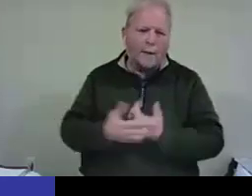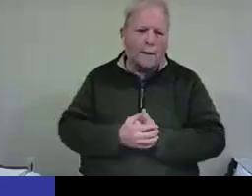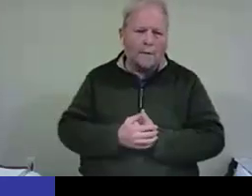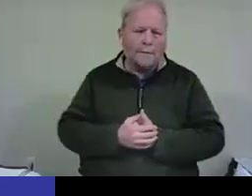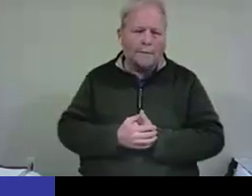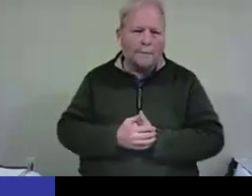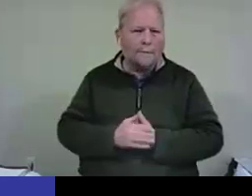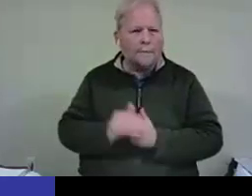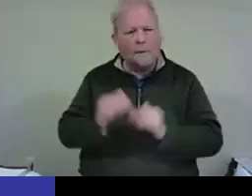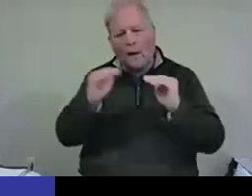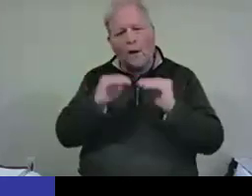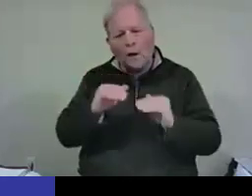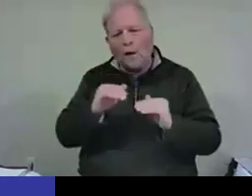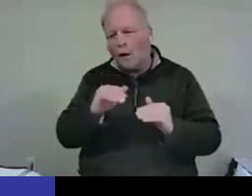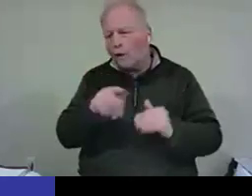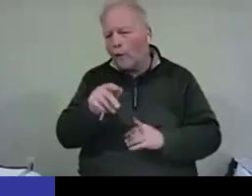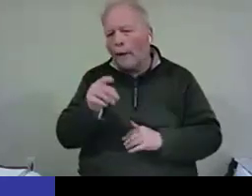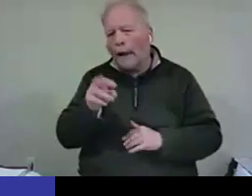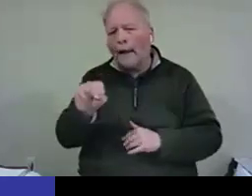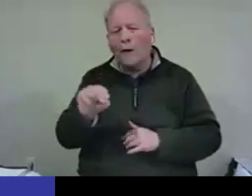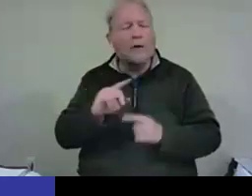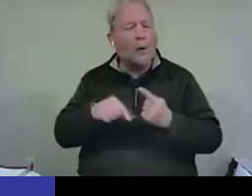in the subjective teacher comments